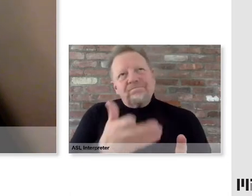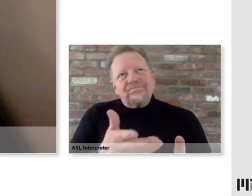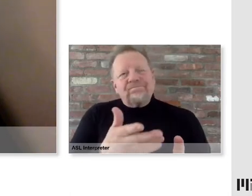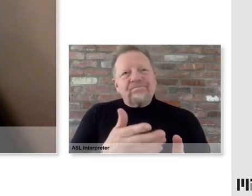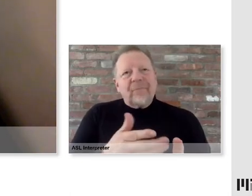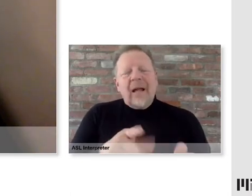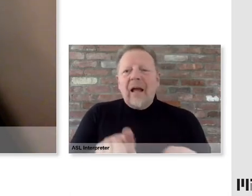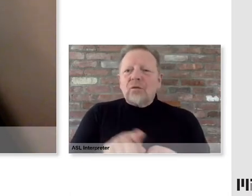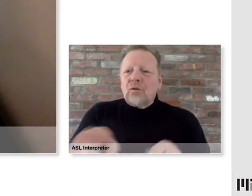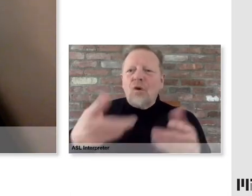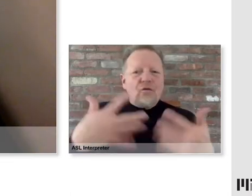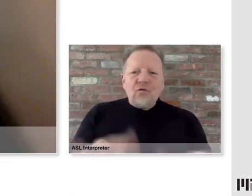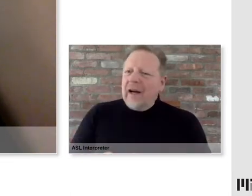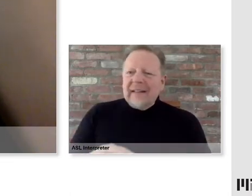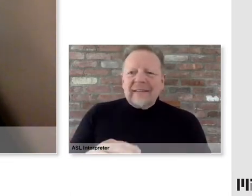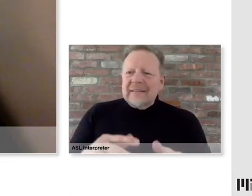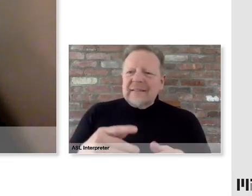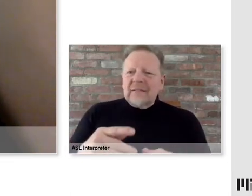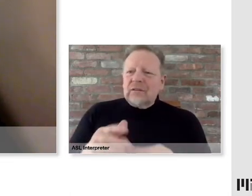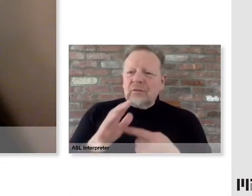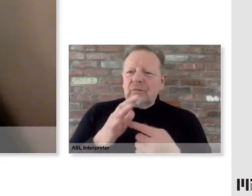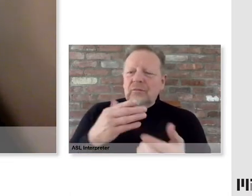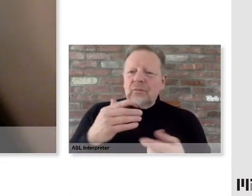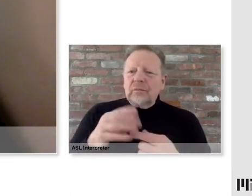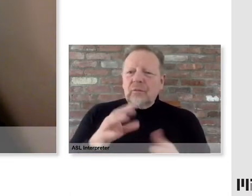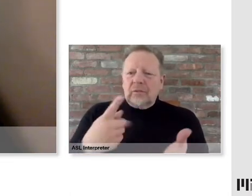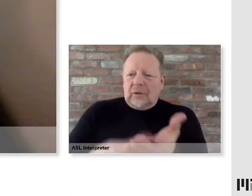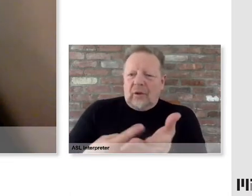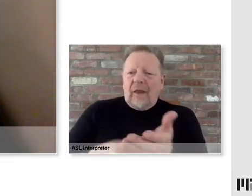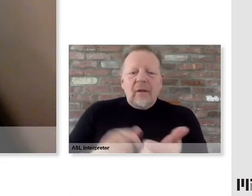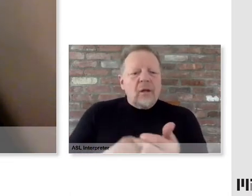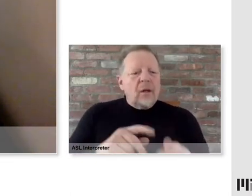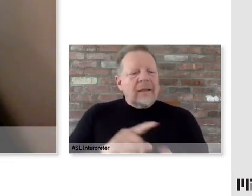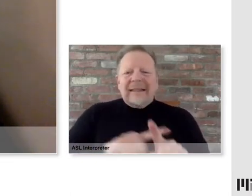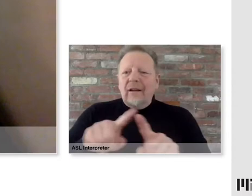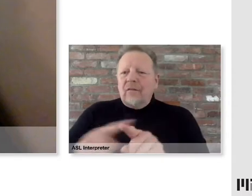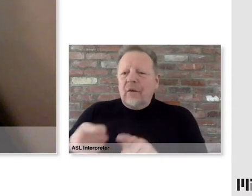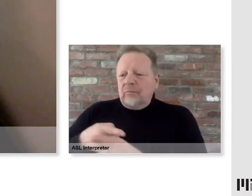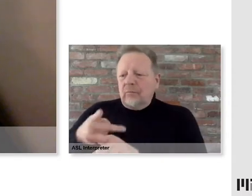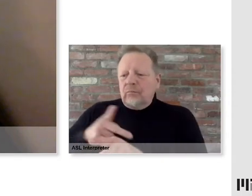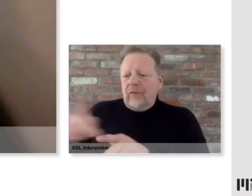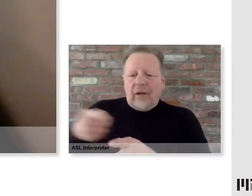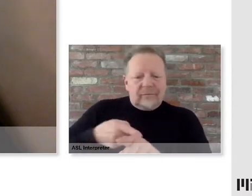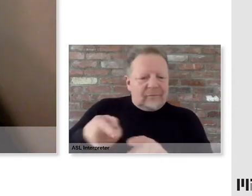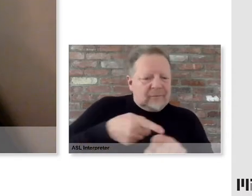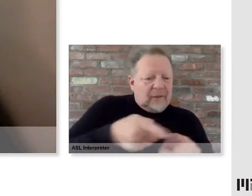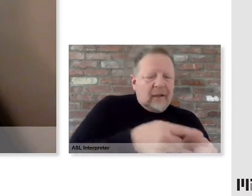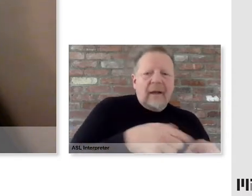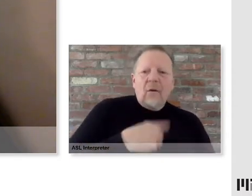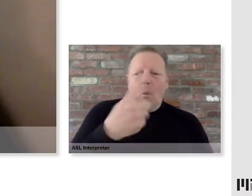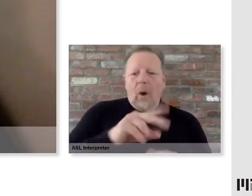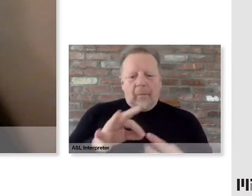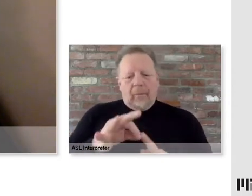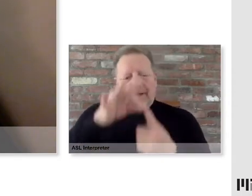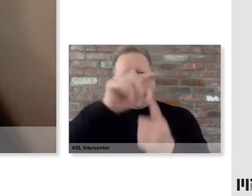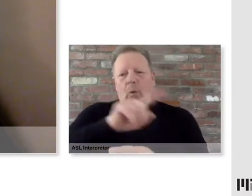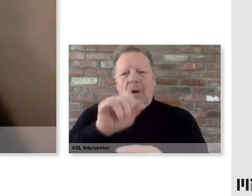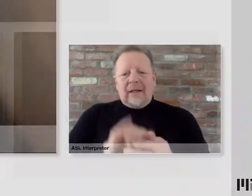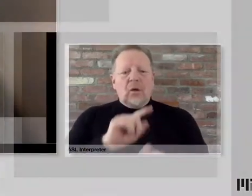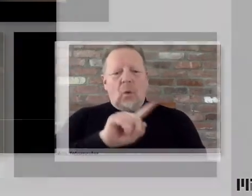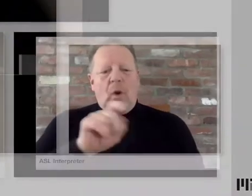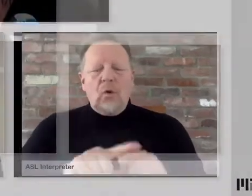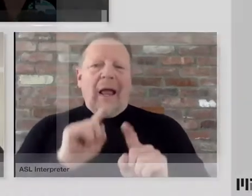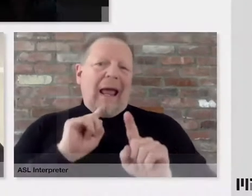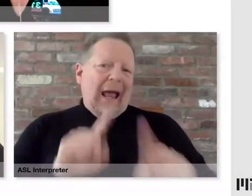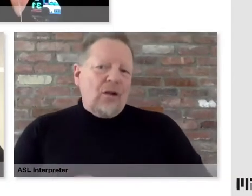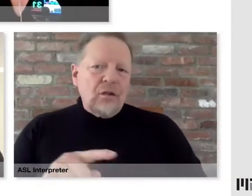as you already pointed out, that there's people from all over the disciplines that all think that their one particular question is the question to answer the problem of the